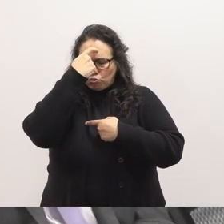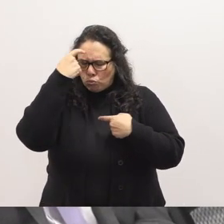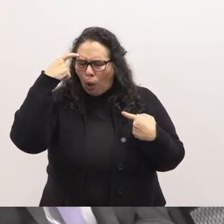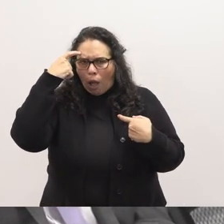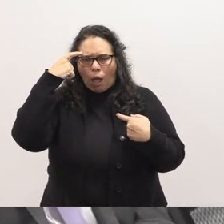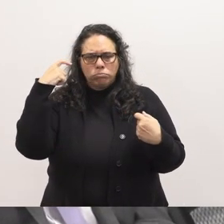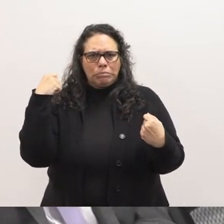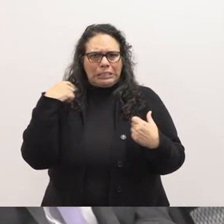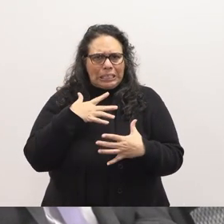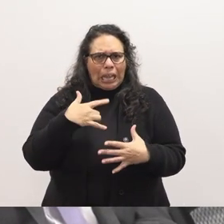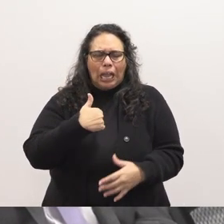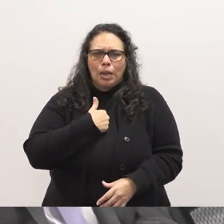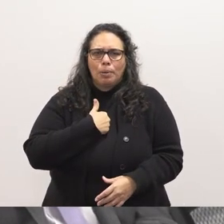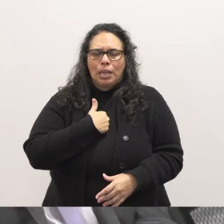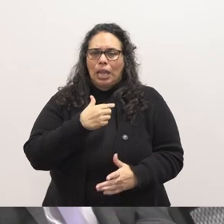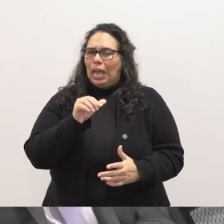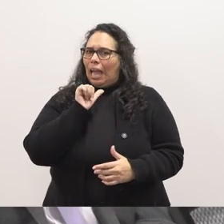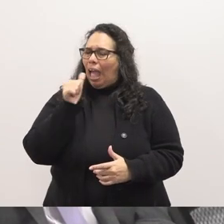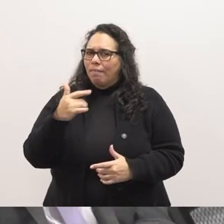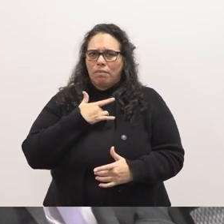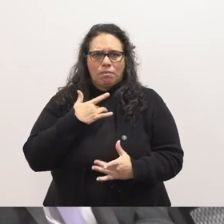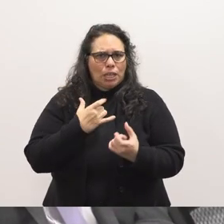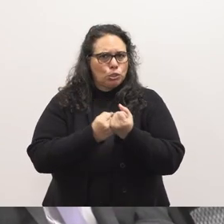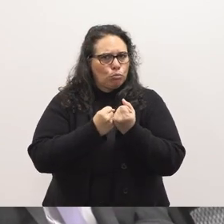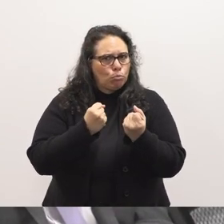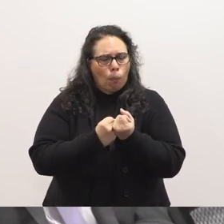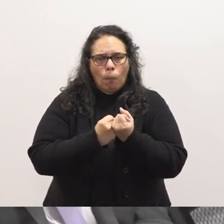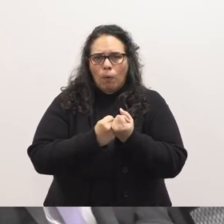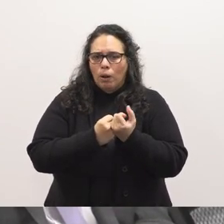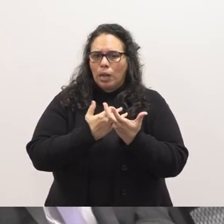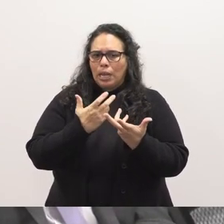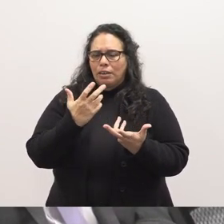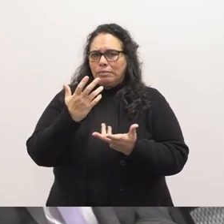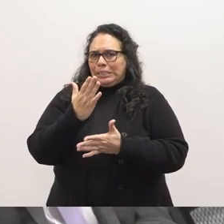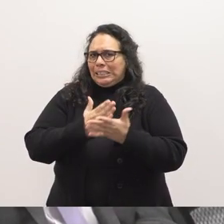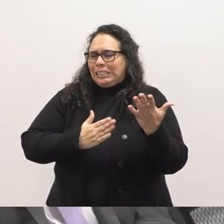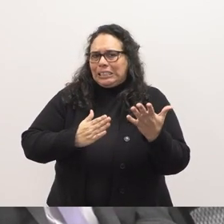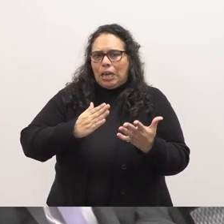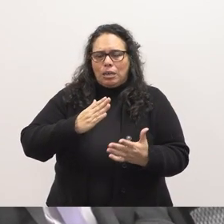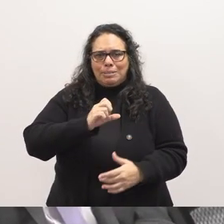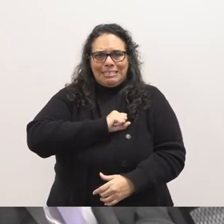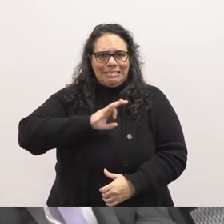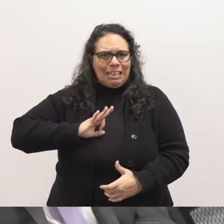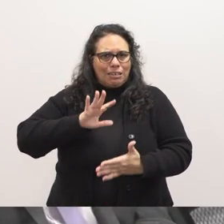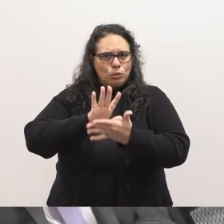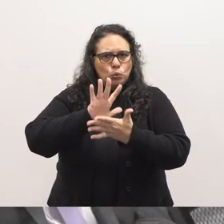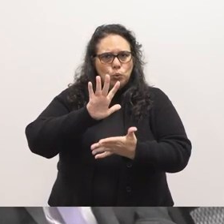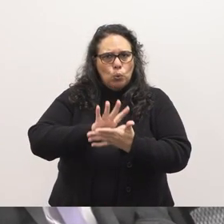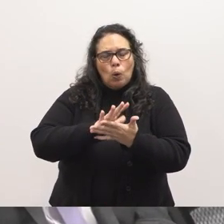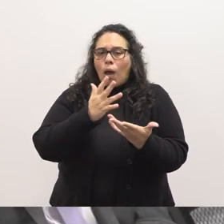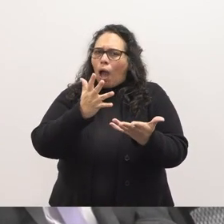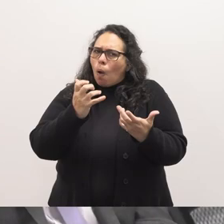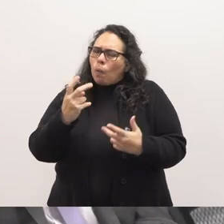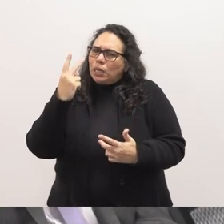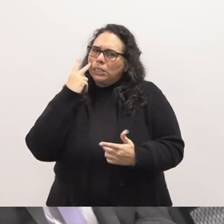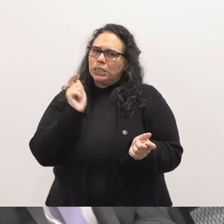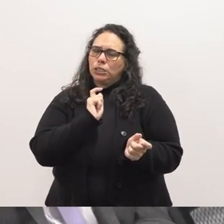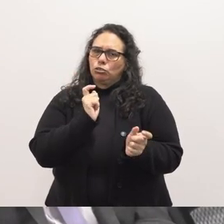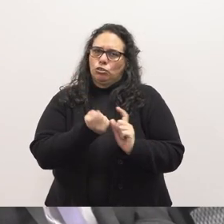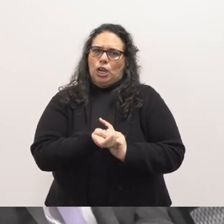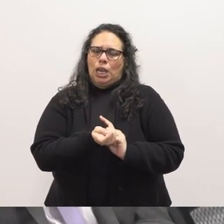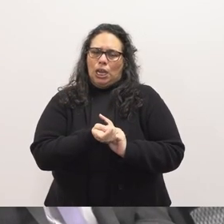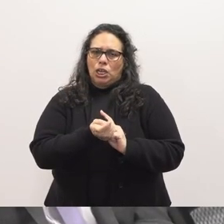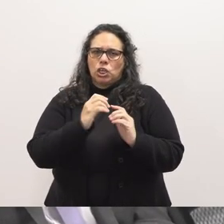scary, and I haven't felt supported by some of the school staff. I would like to see change in